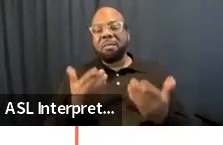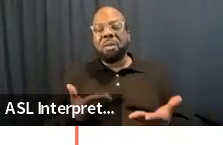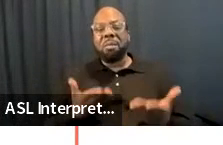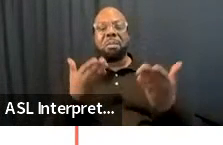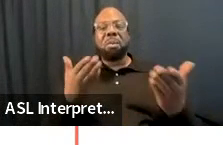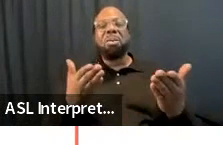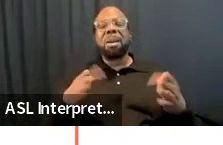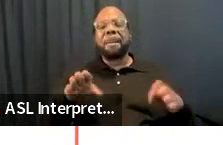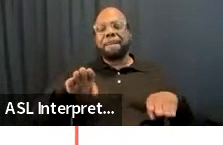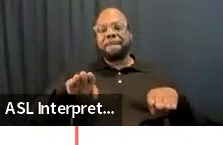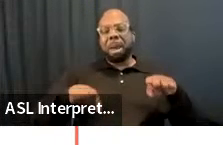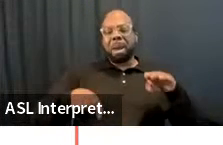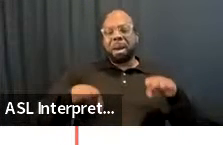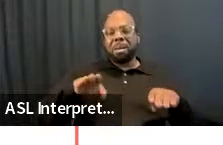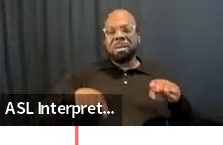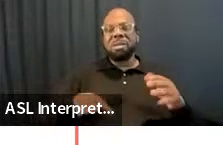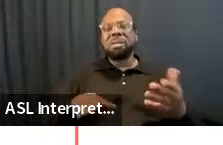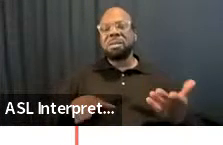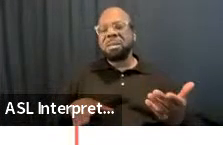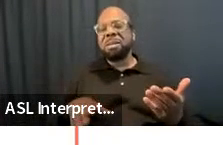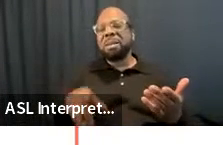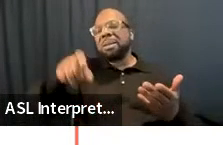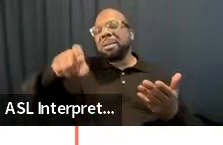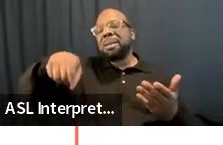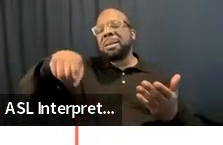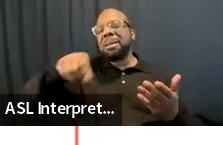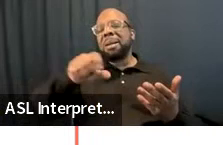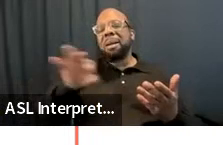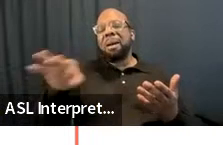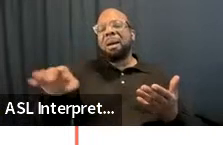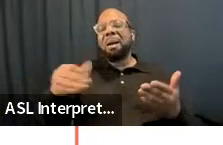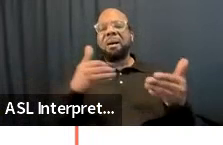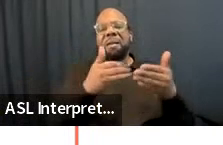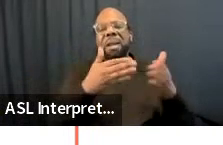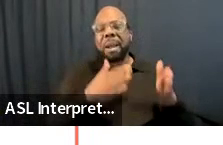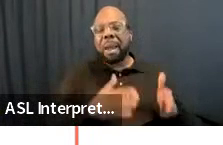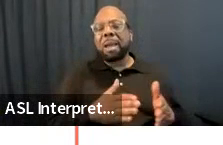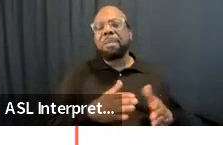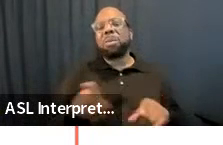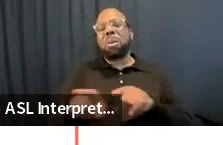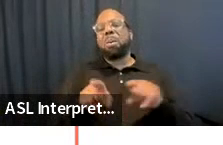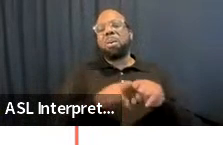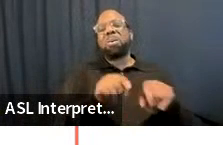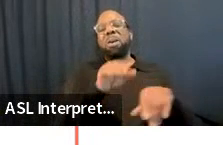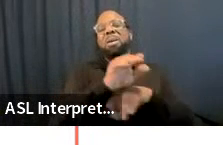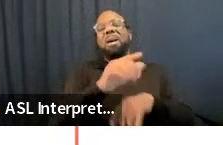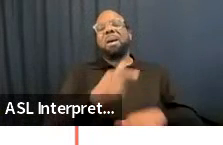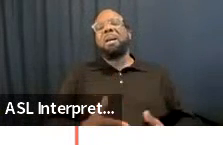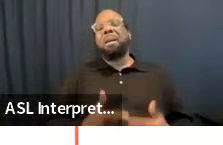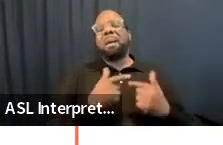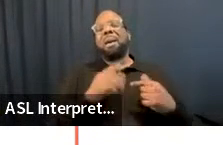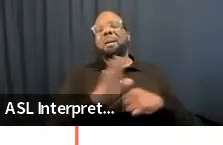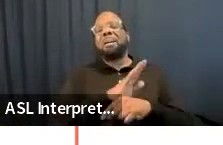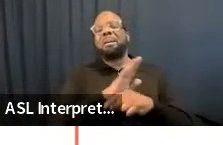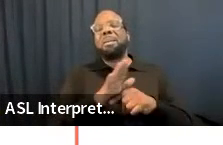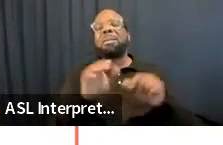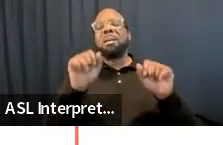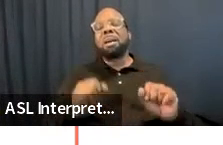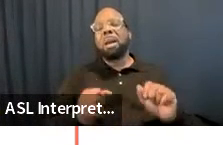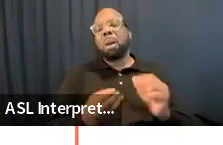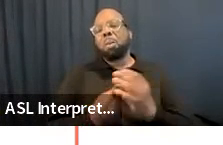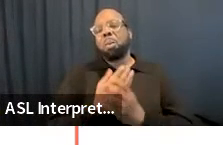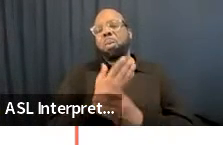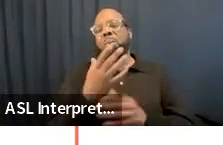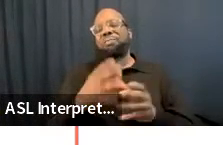balances the needs of neighbors and as well as nightlife businesses being able to grow and